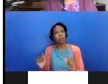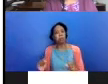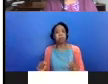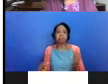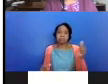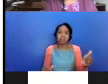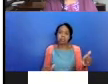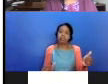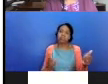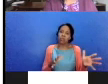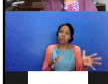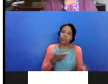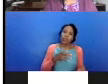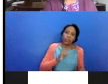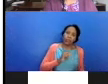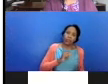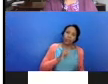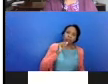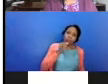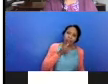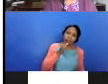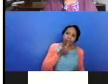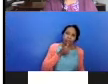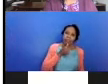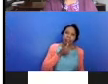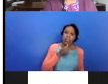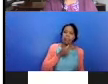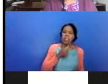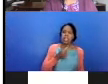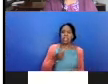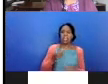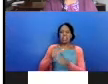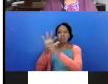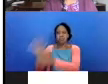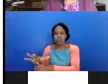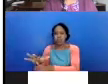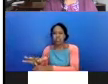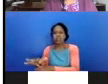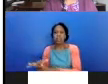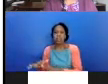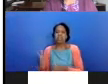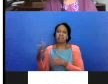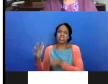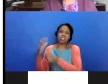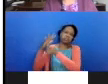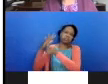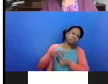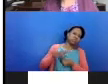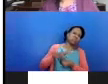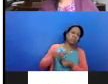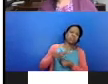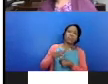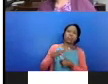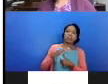been oppressed himself, and that we could think about him as powerful and powerless and 100% responsible